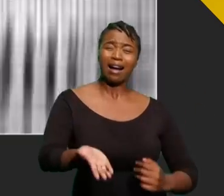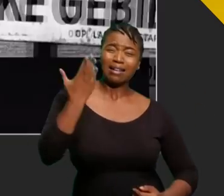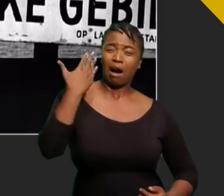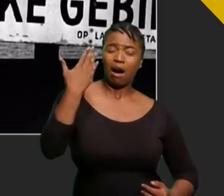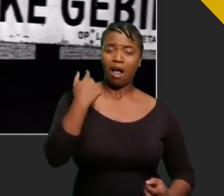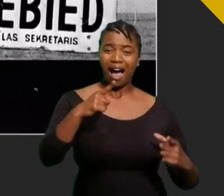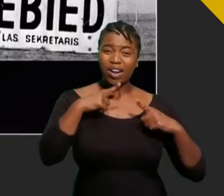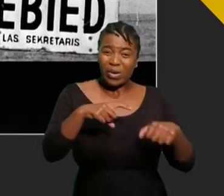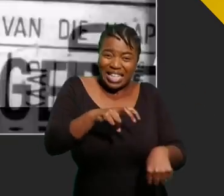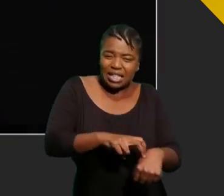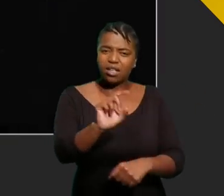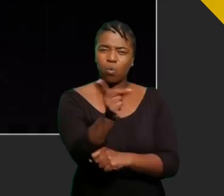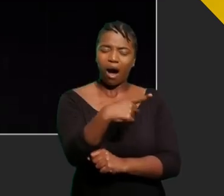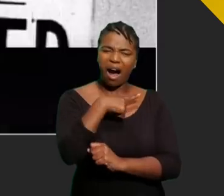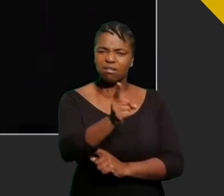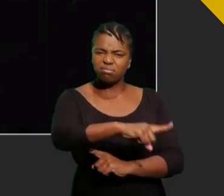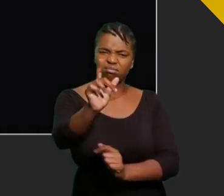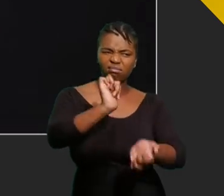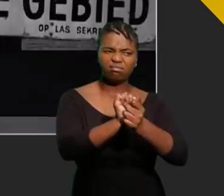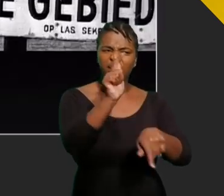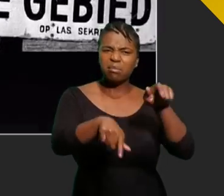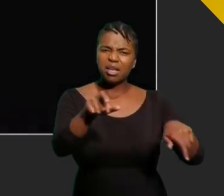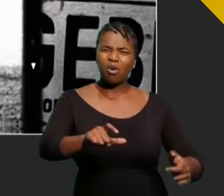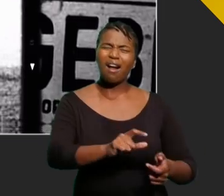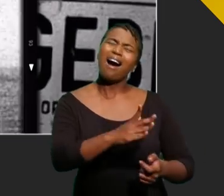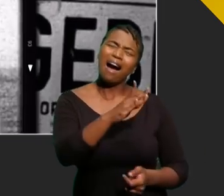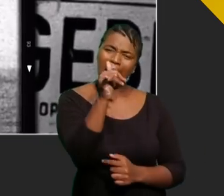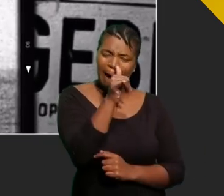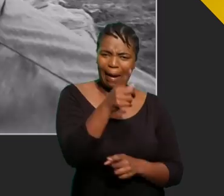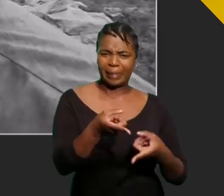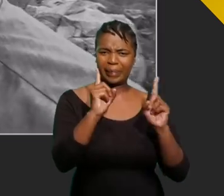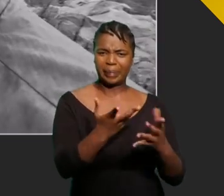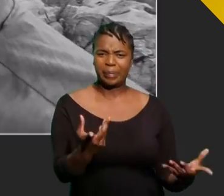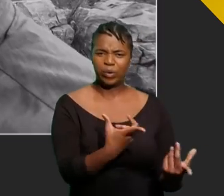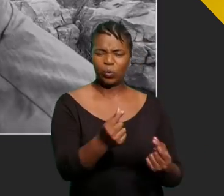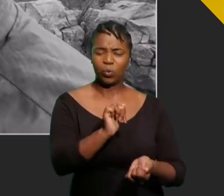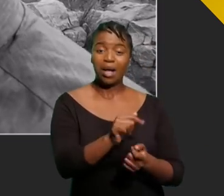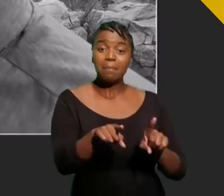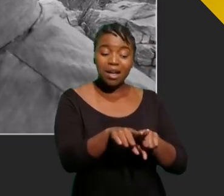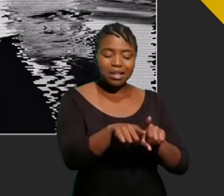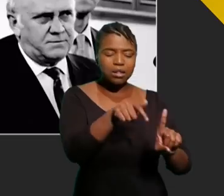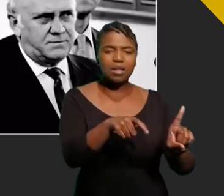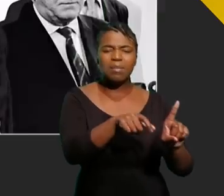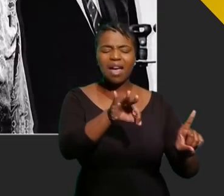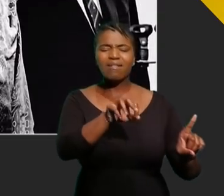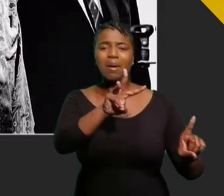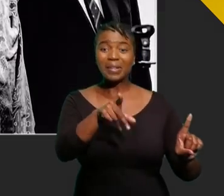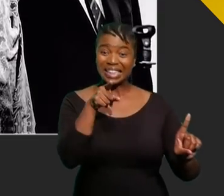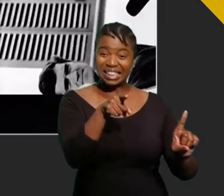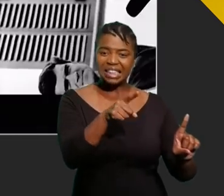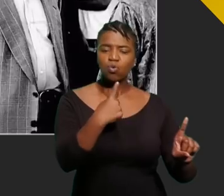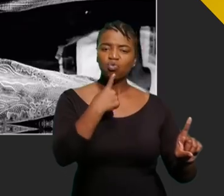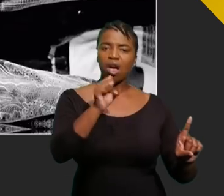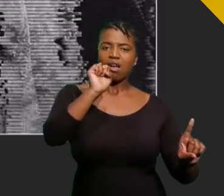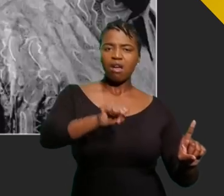that we need is to prosecute the crime of apartheid. And the people like F.W. de Klerk, who actually claimed